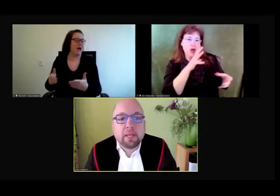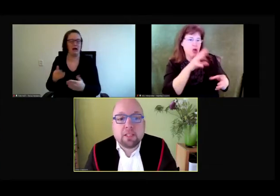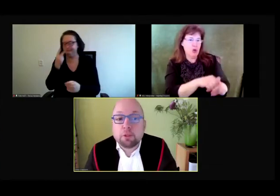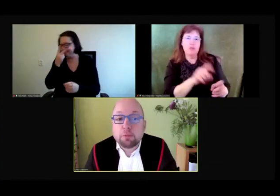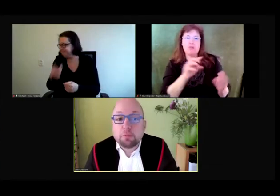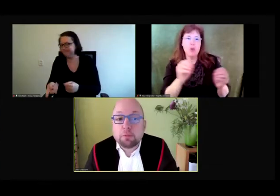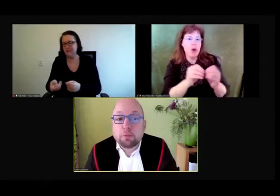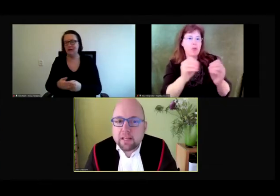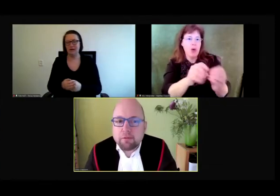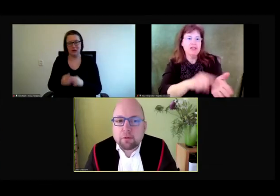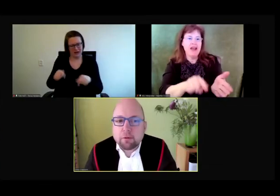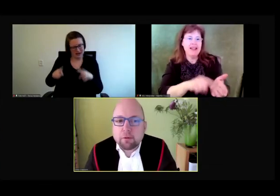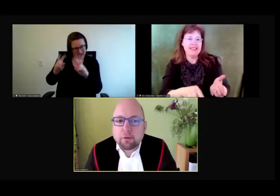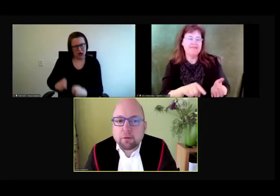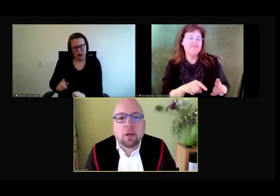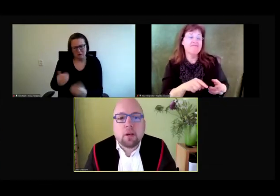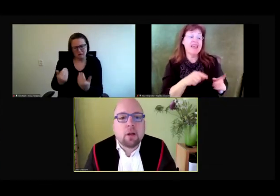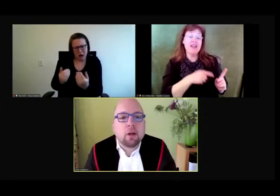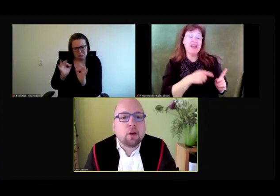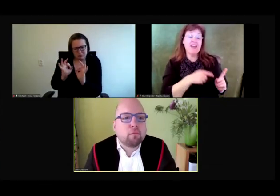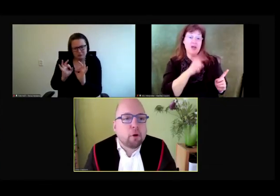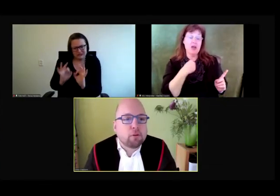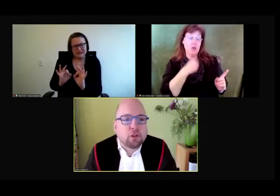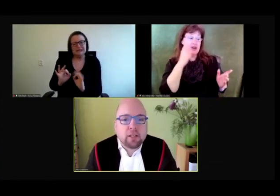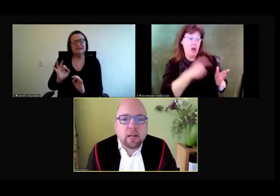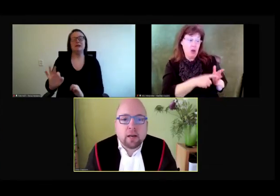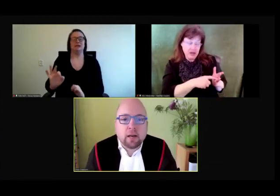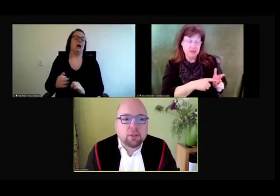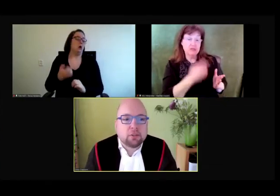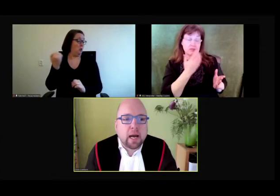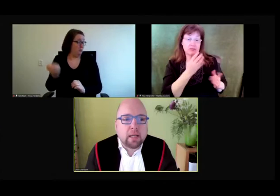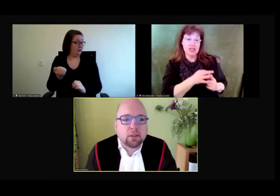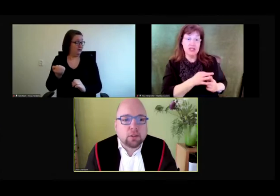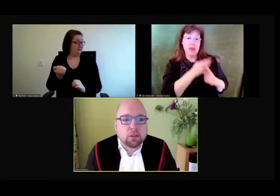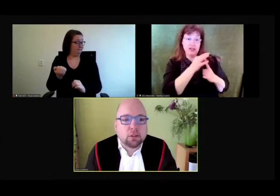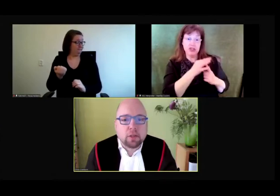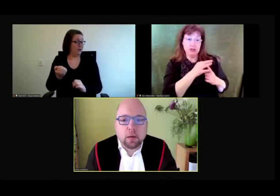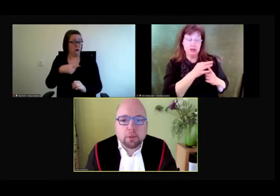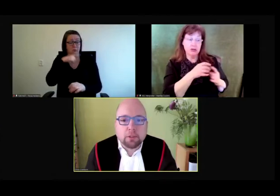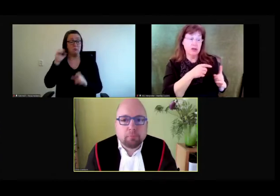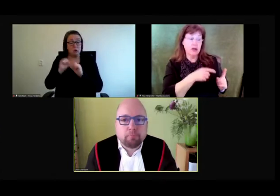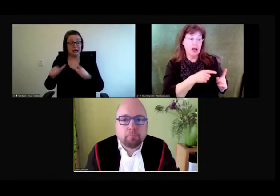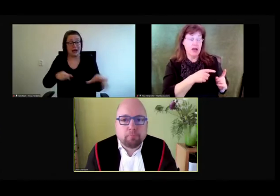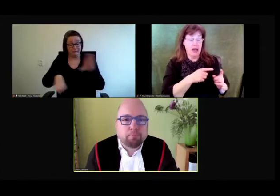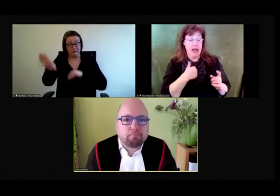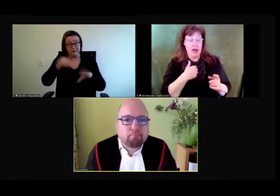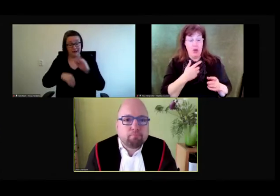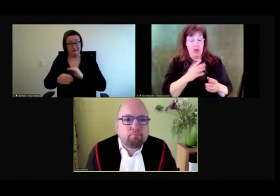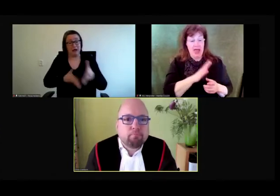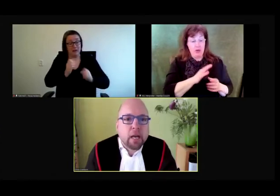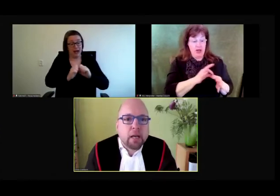for what makes them special, the native acquisition of both the sign language and a spoken language.